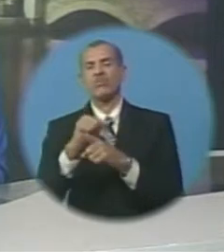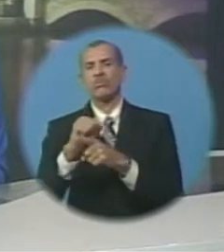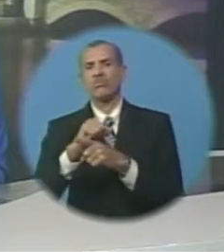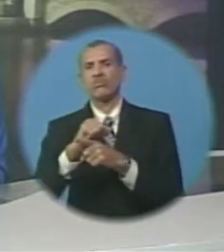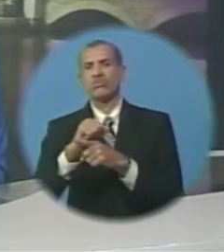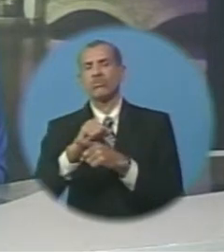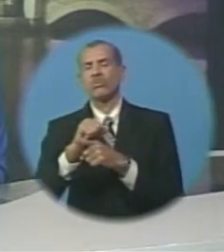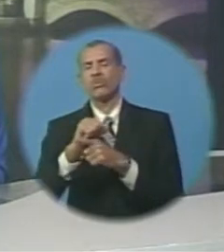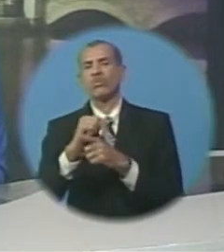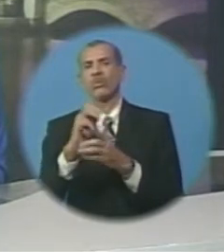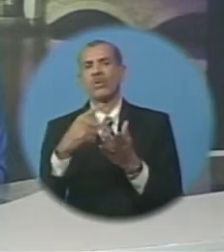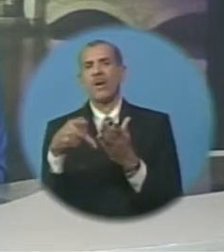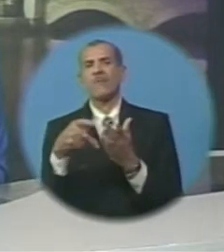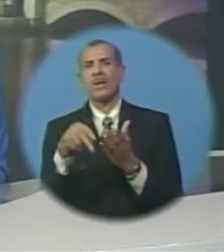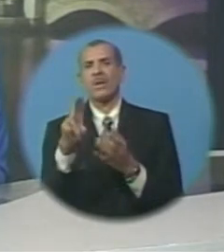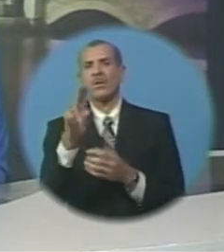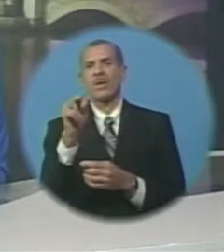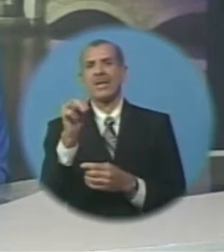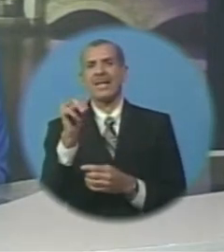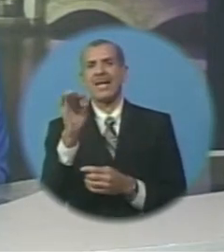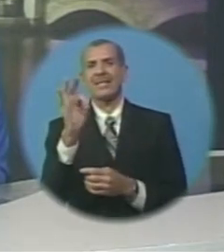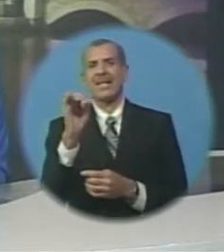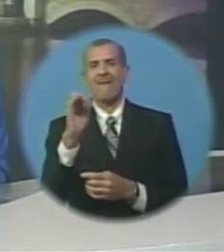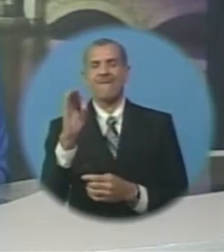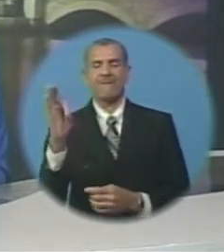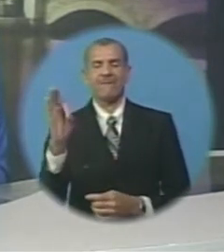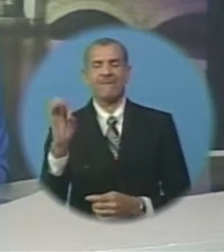program hosted by UNICEF.